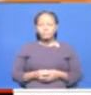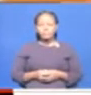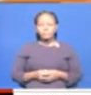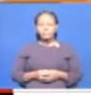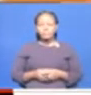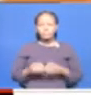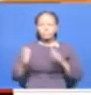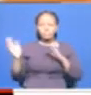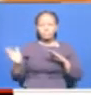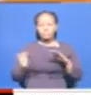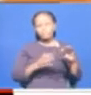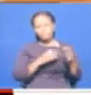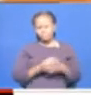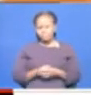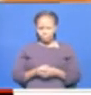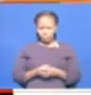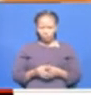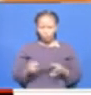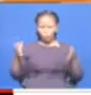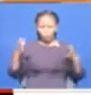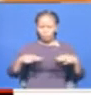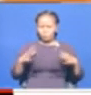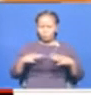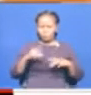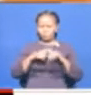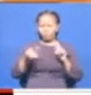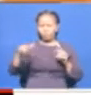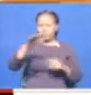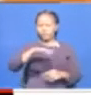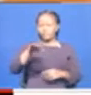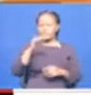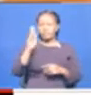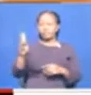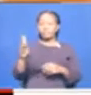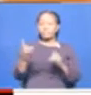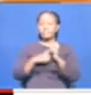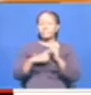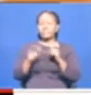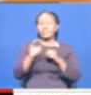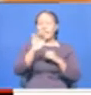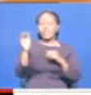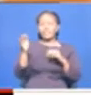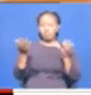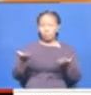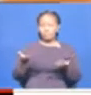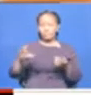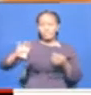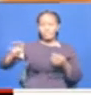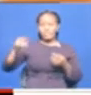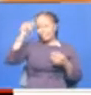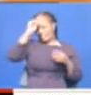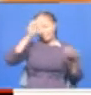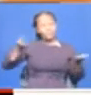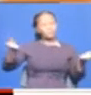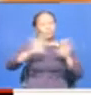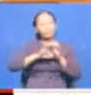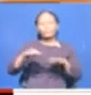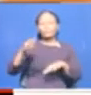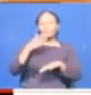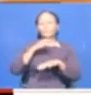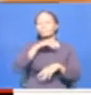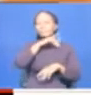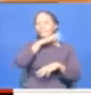And a section of residents of Kawangware in Nairobi County is calling on county government to close down a dump site in the area, saying